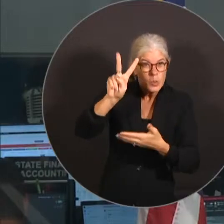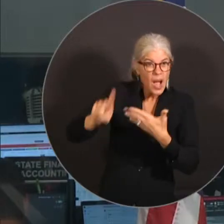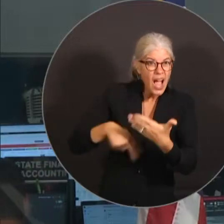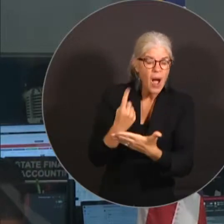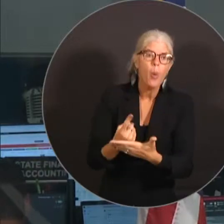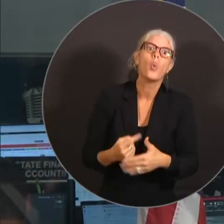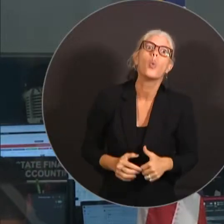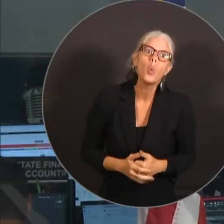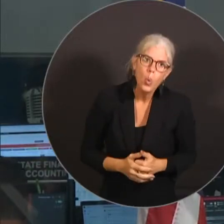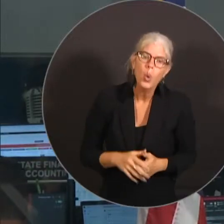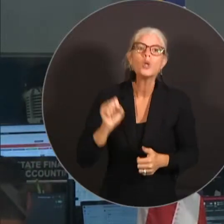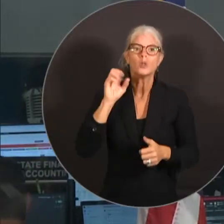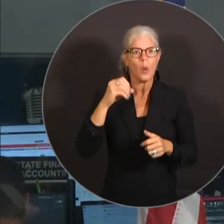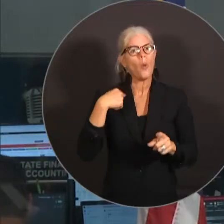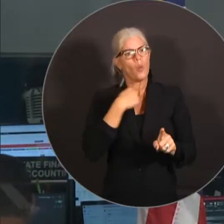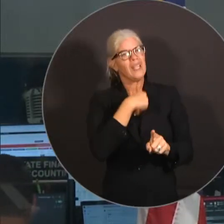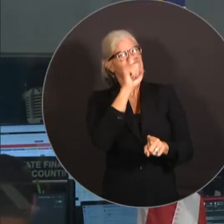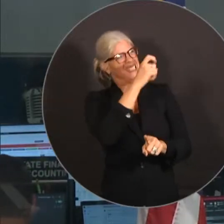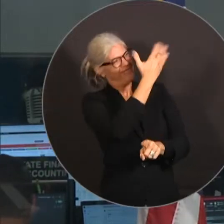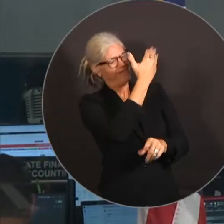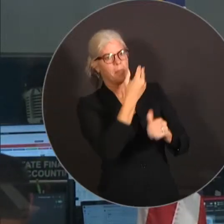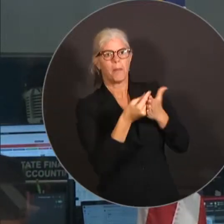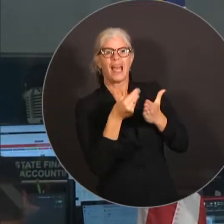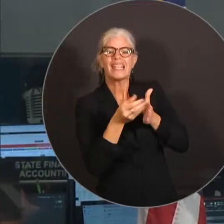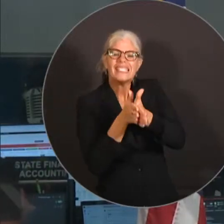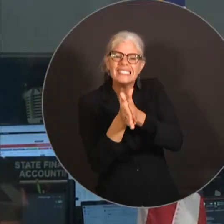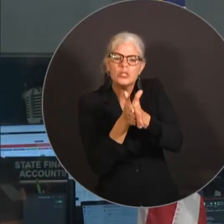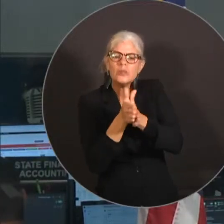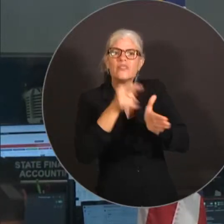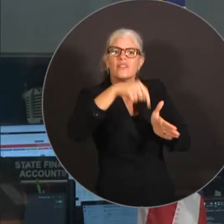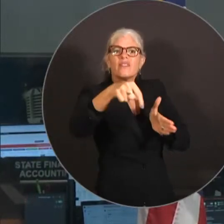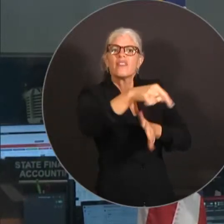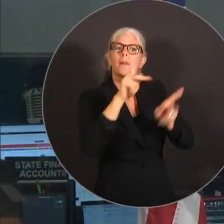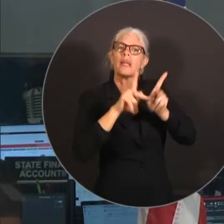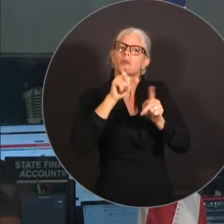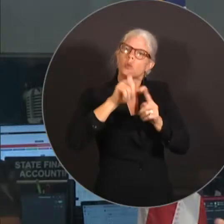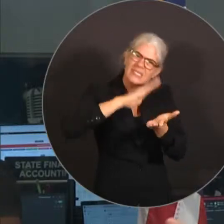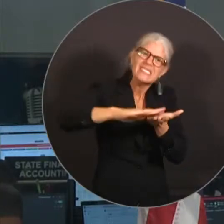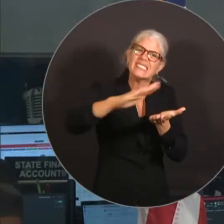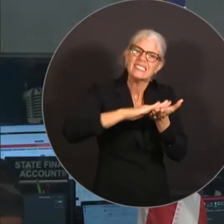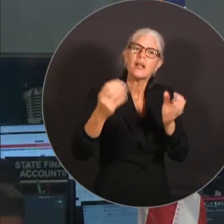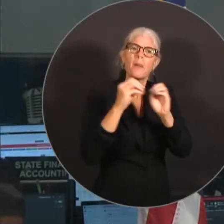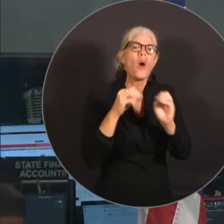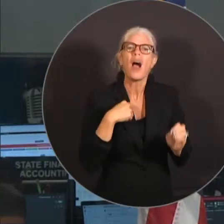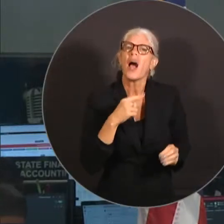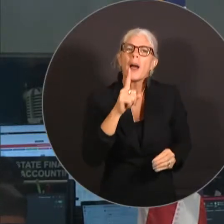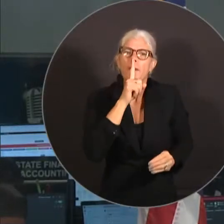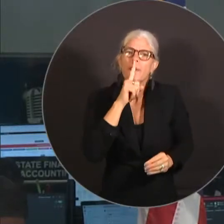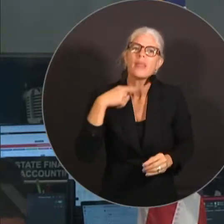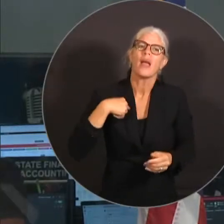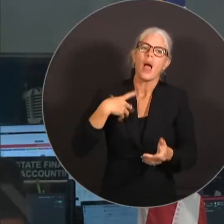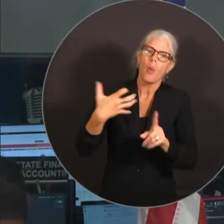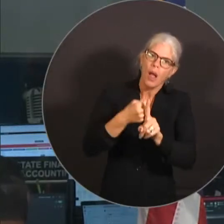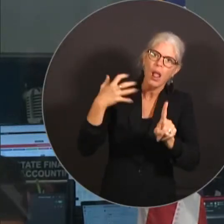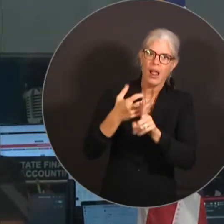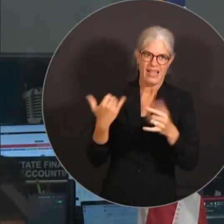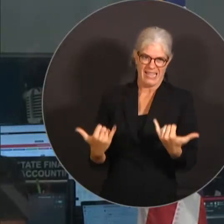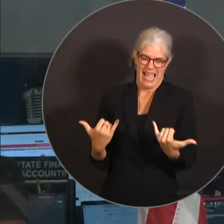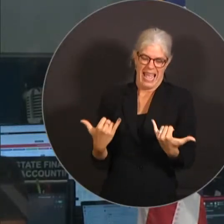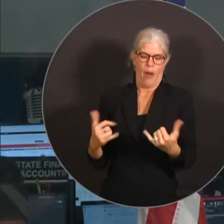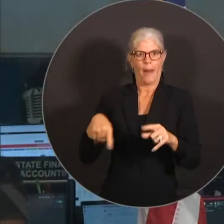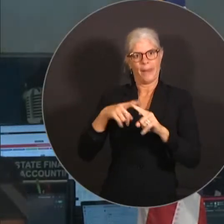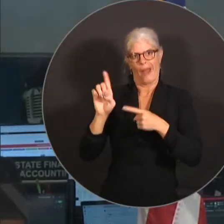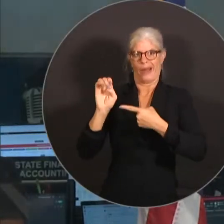there's incentives to do it and do it quickly. Like, I don't want to have to, you know, even talk about this now, but we're not out of